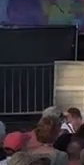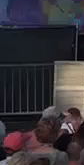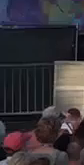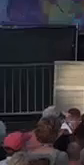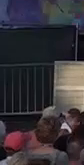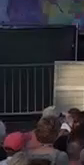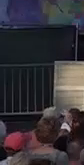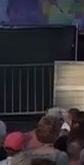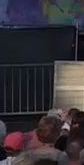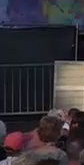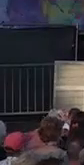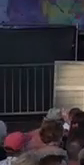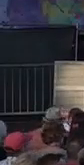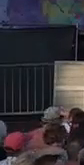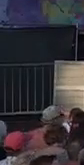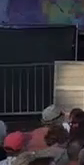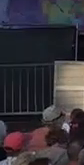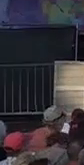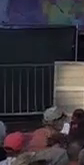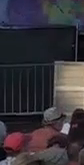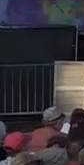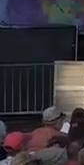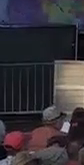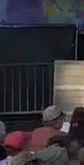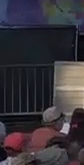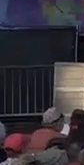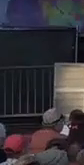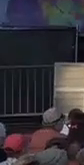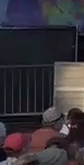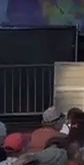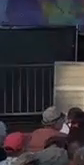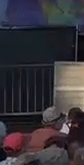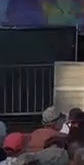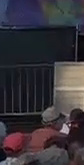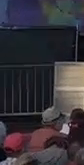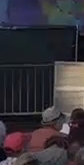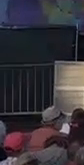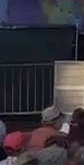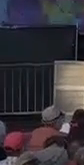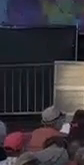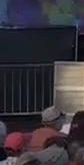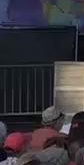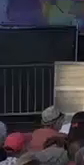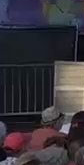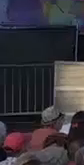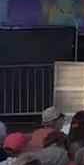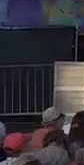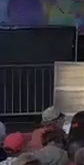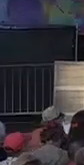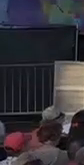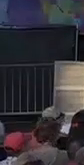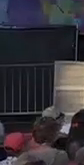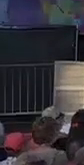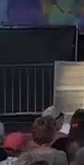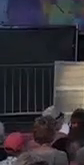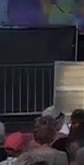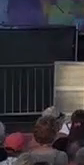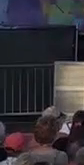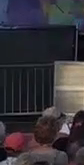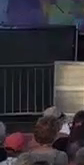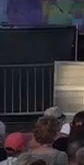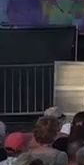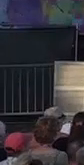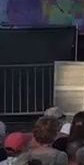you'll see all of them, and they're glorious. So please, I want to thank our